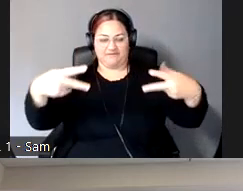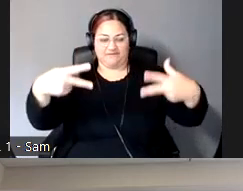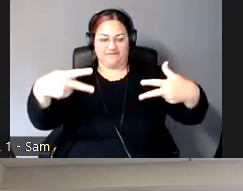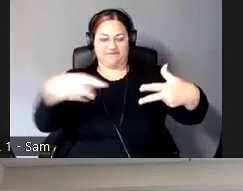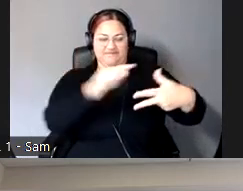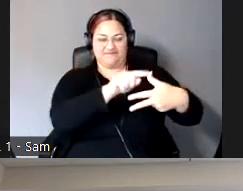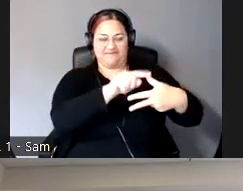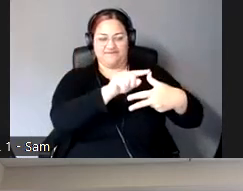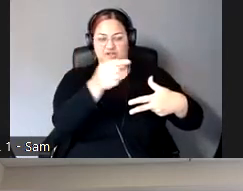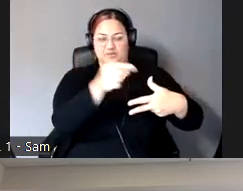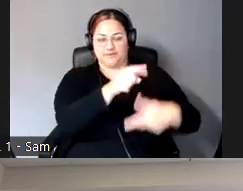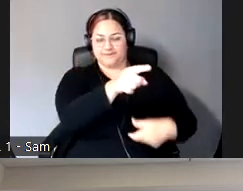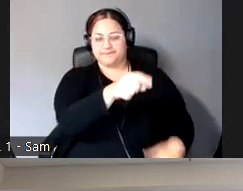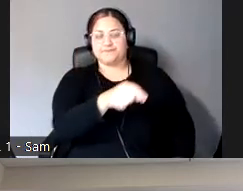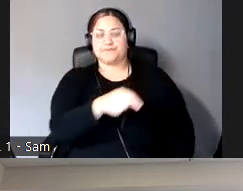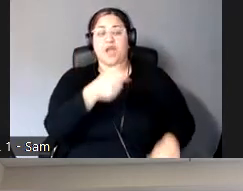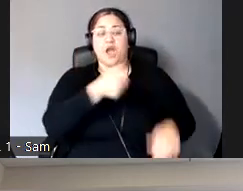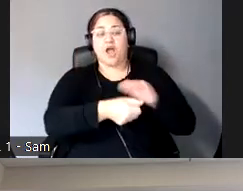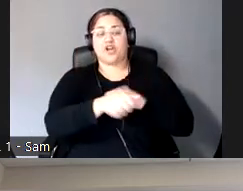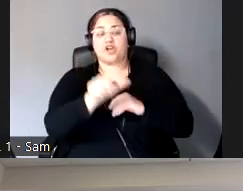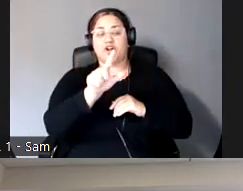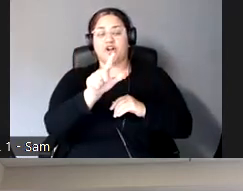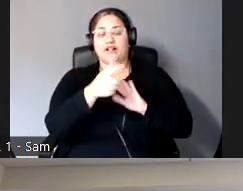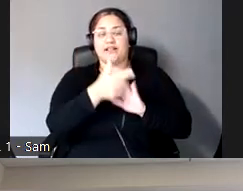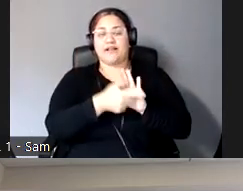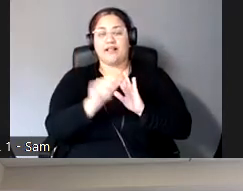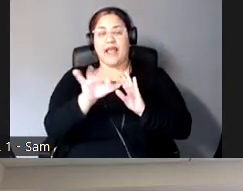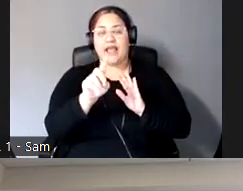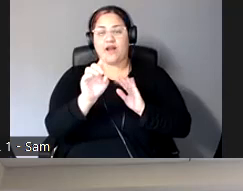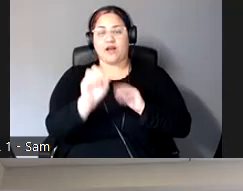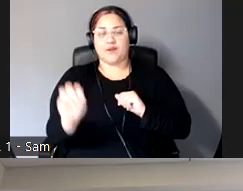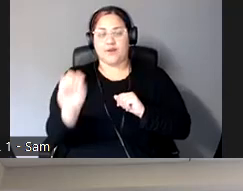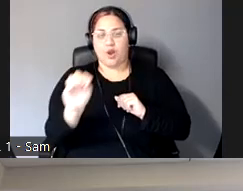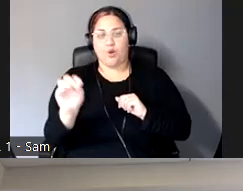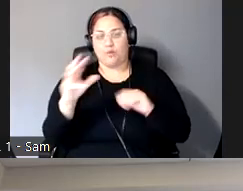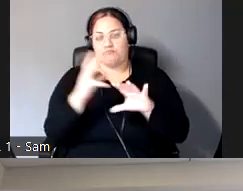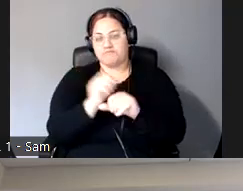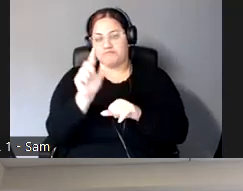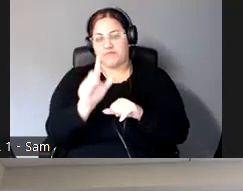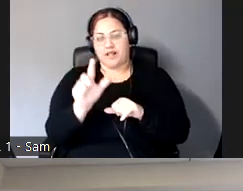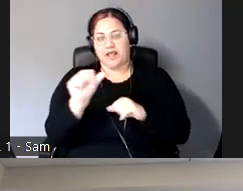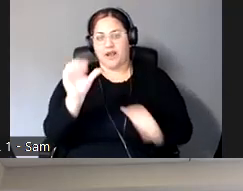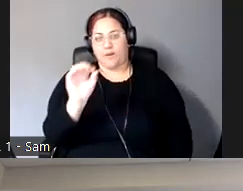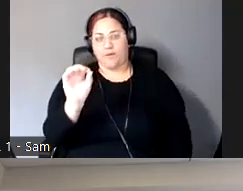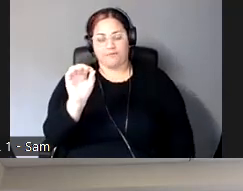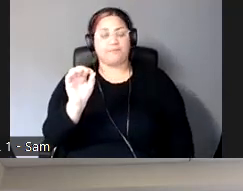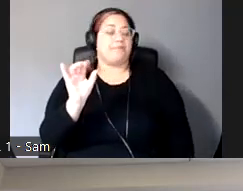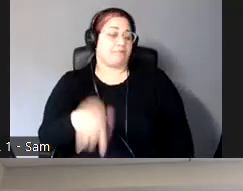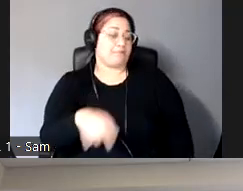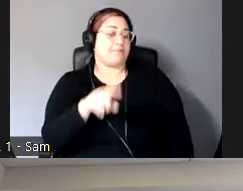Legal Aid Ontario, but they specialize in seniors issues, and you may have seen them in the media. They